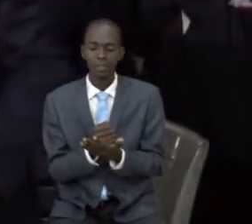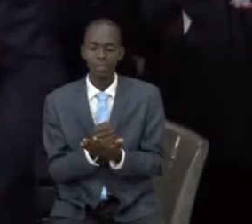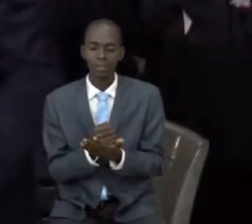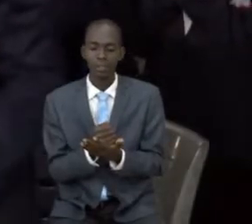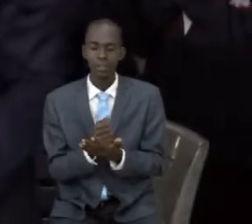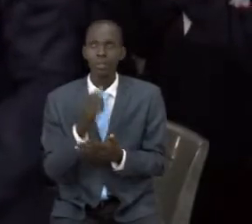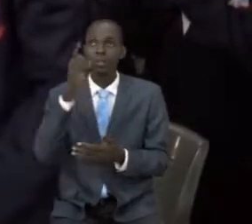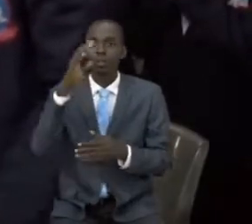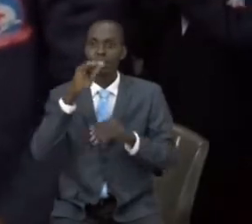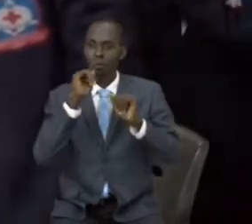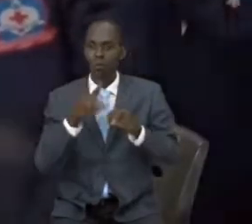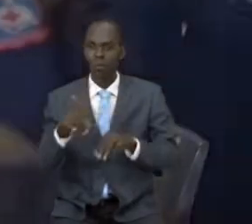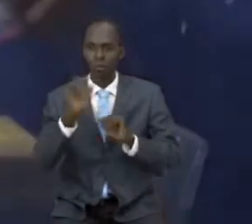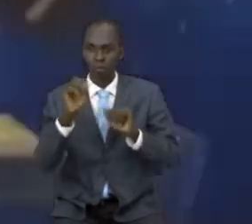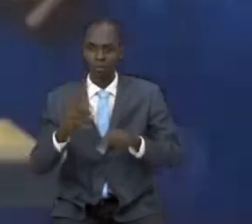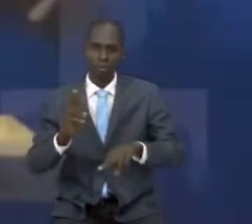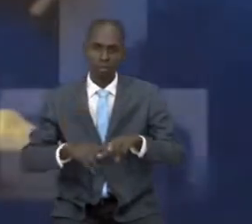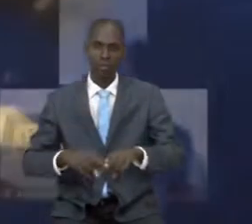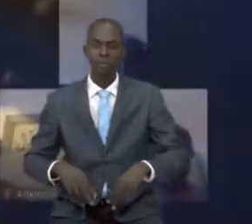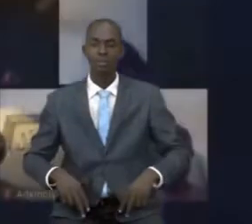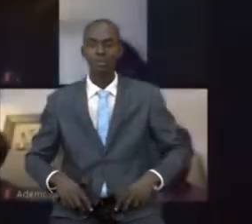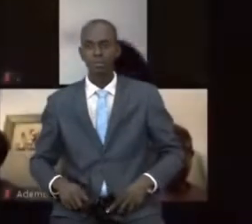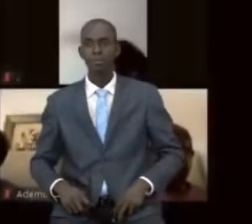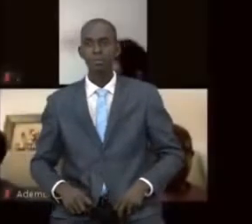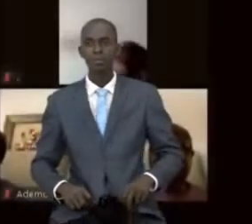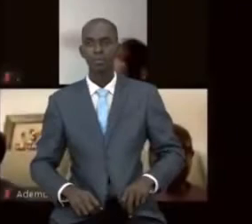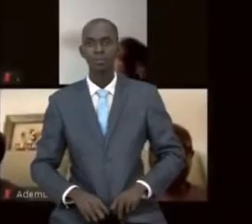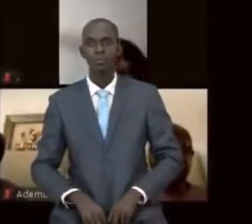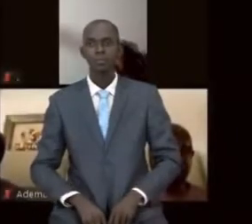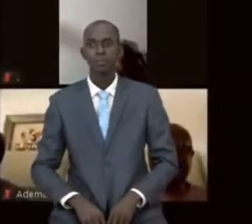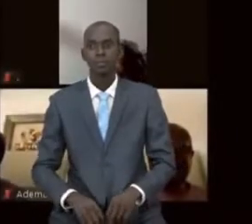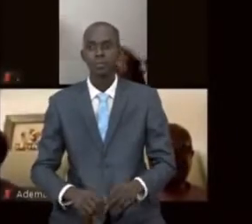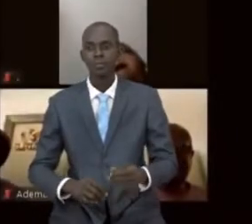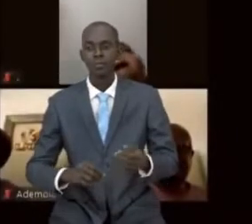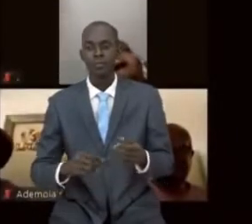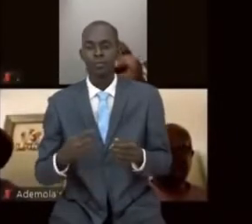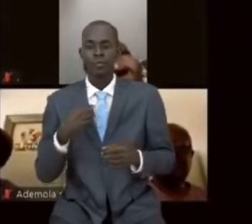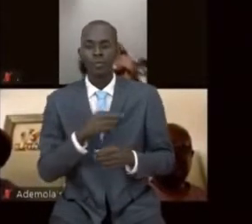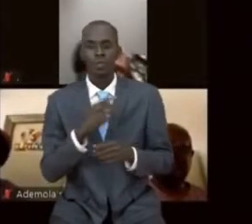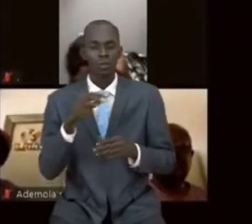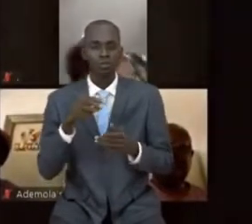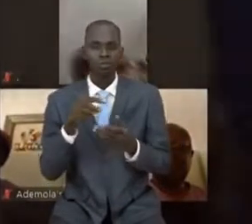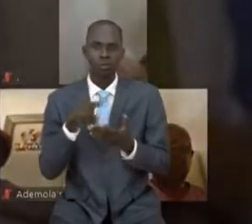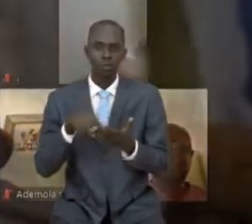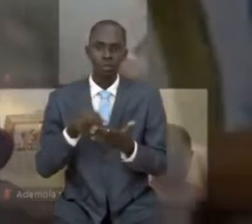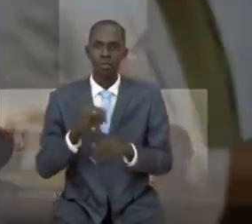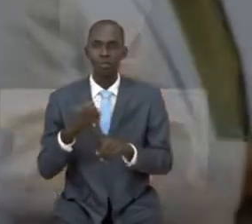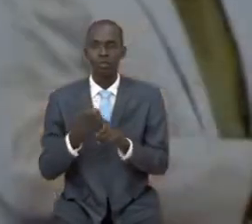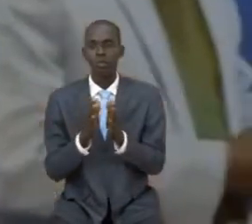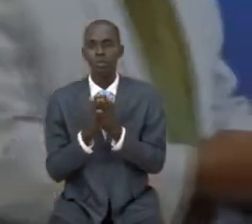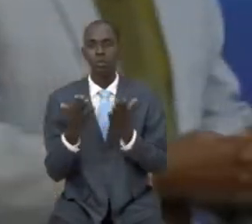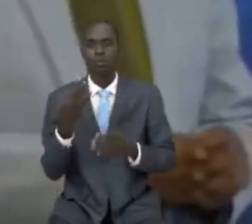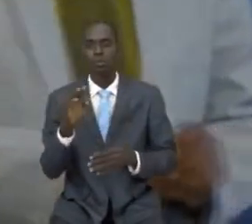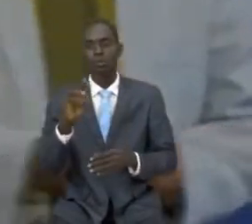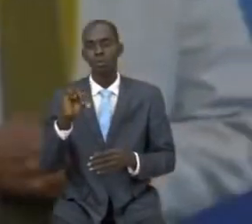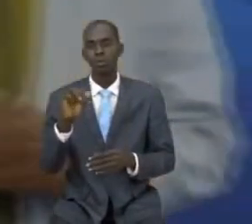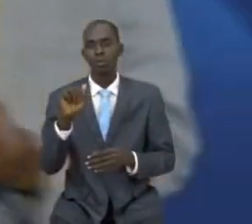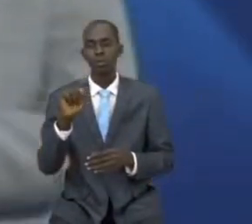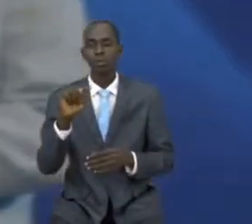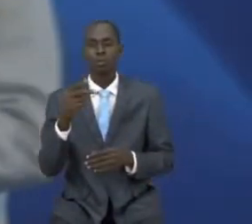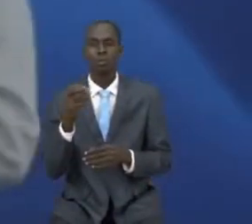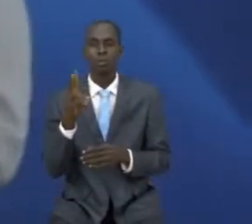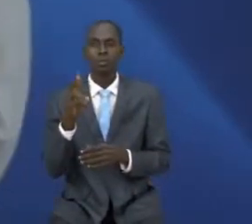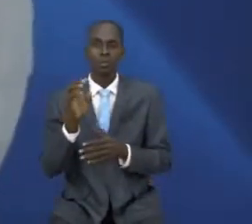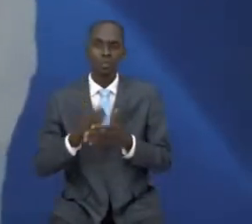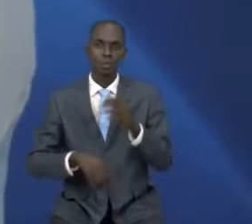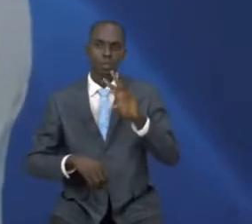God bless you. You can sit down. We're looking at Matthew chapter 6, and we're